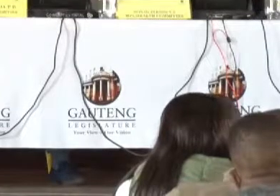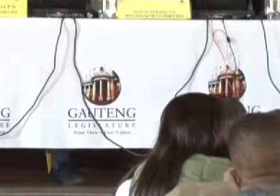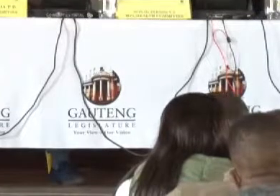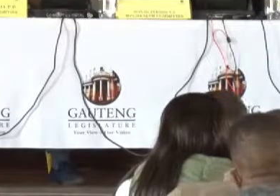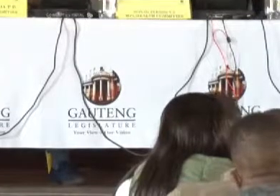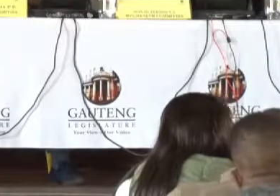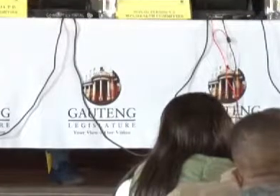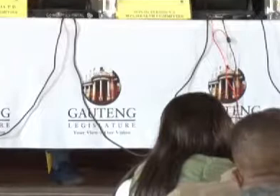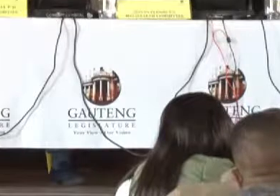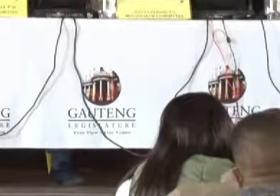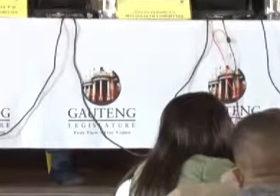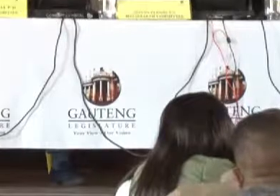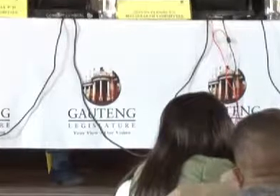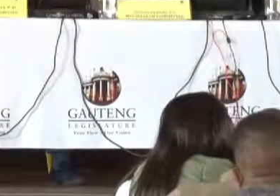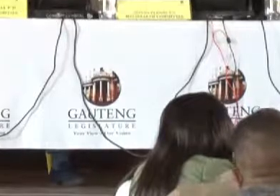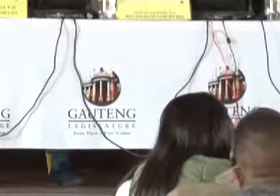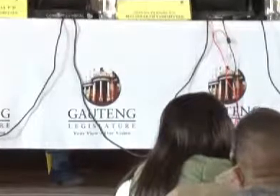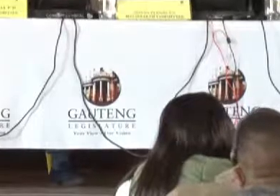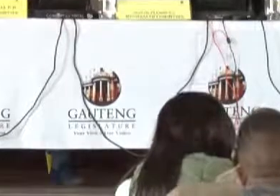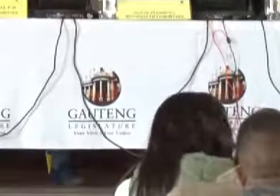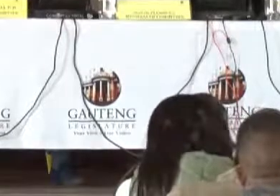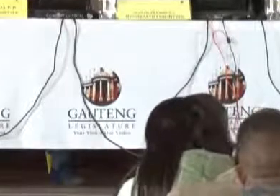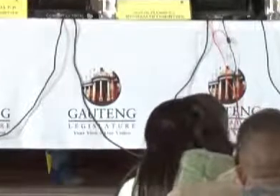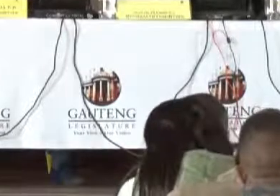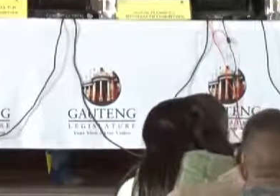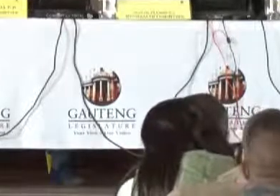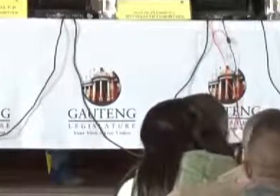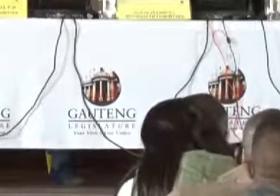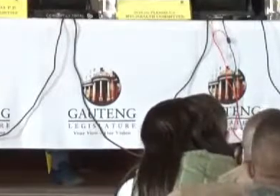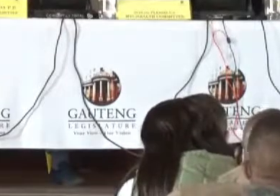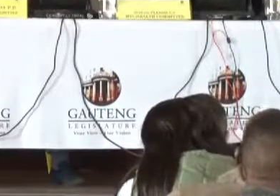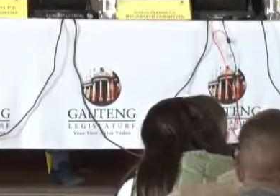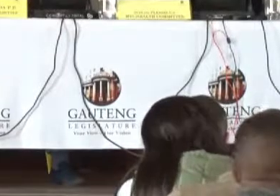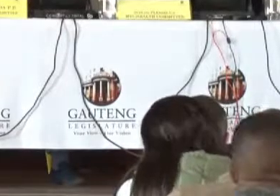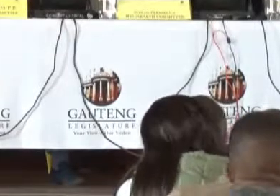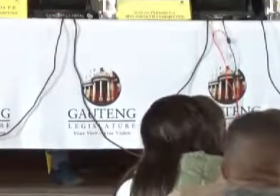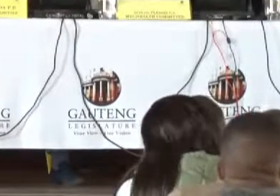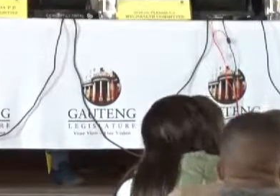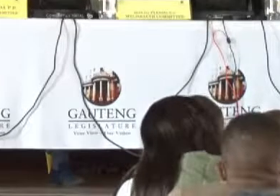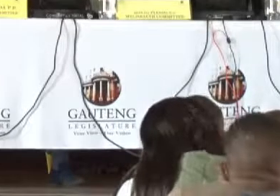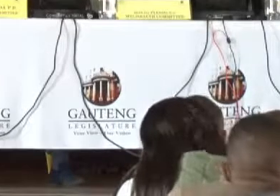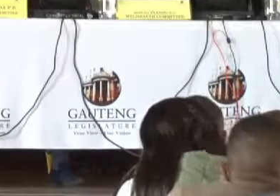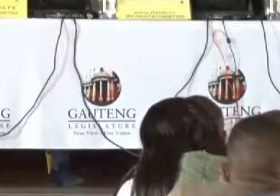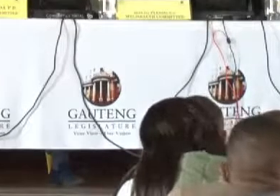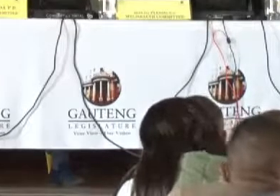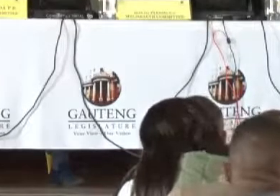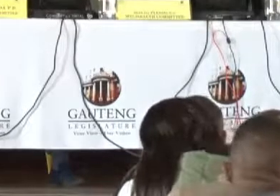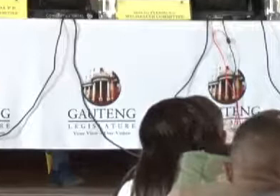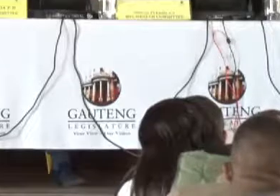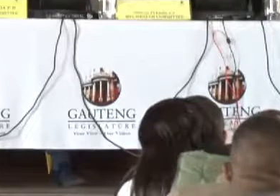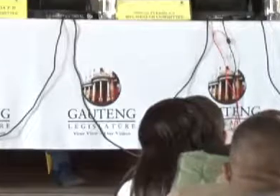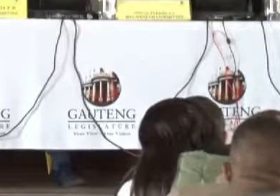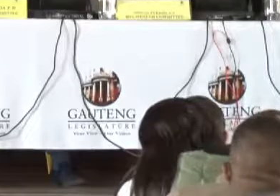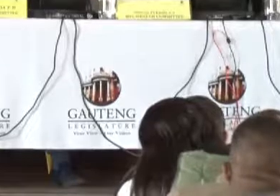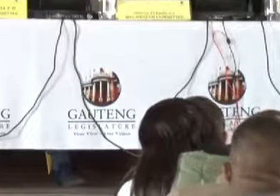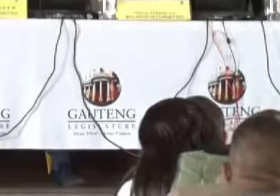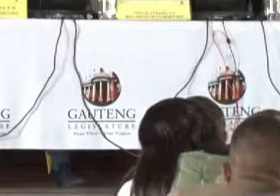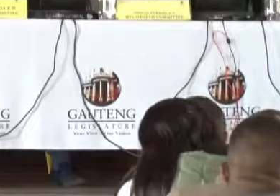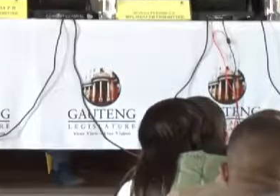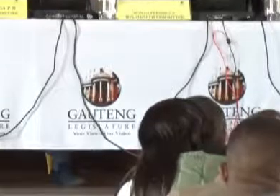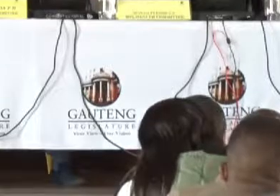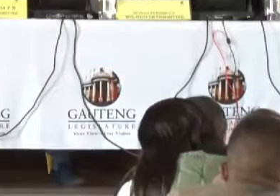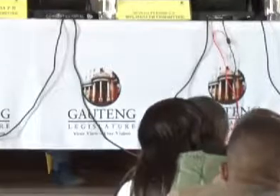hand. And the English channel is on one, Afrikaans on